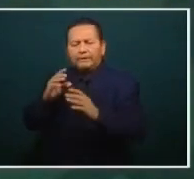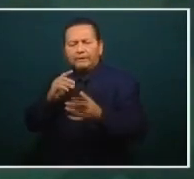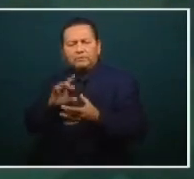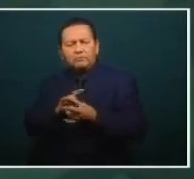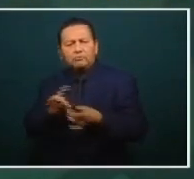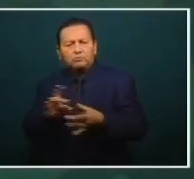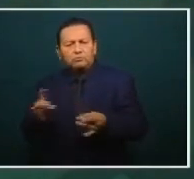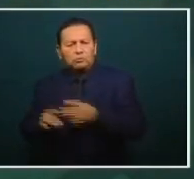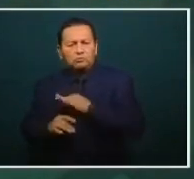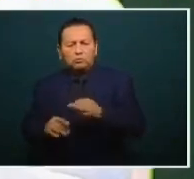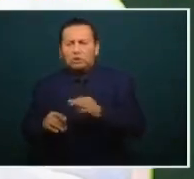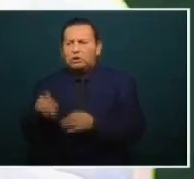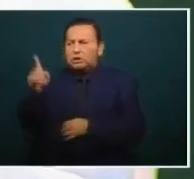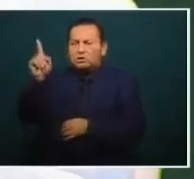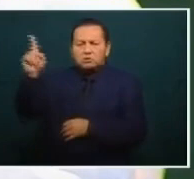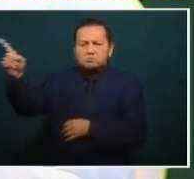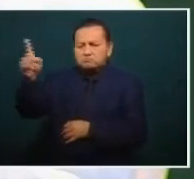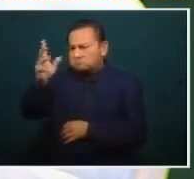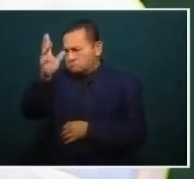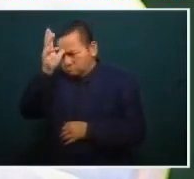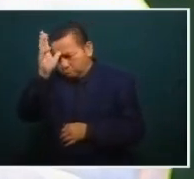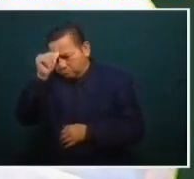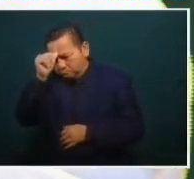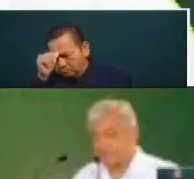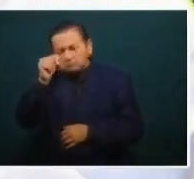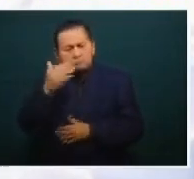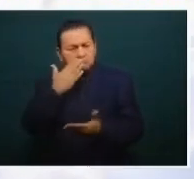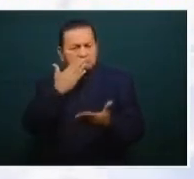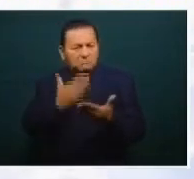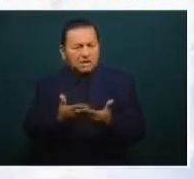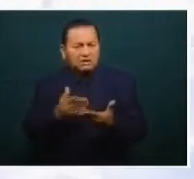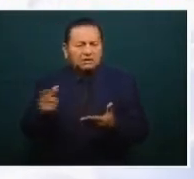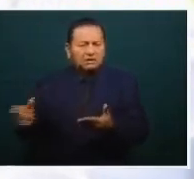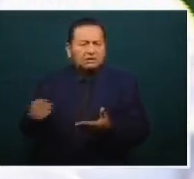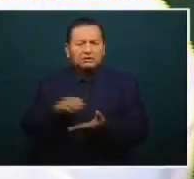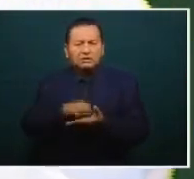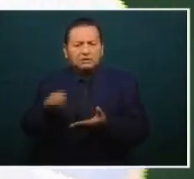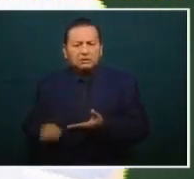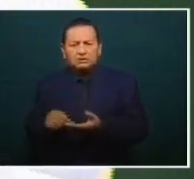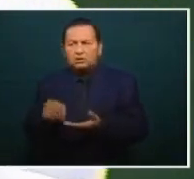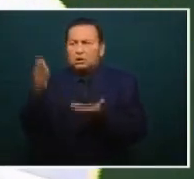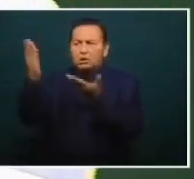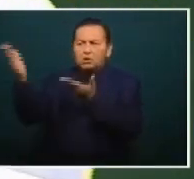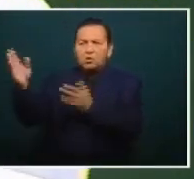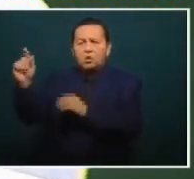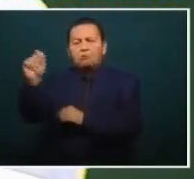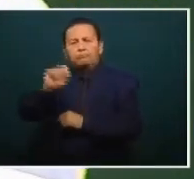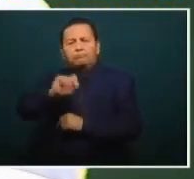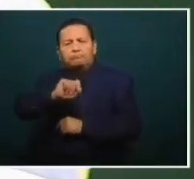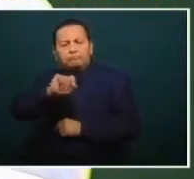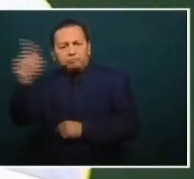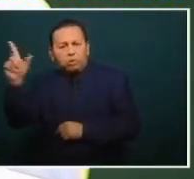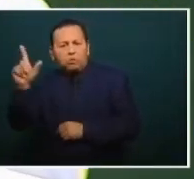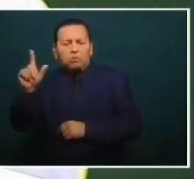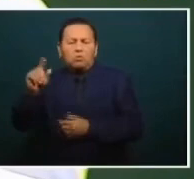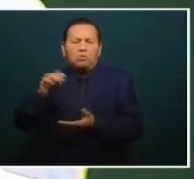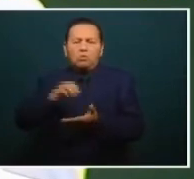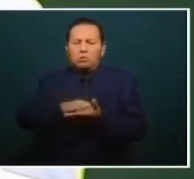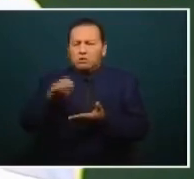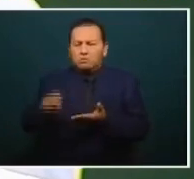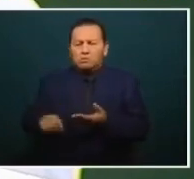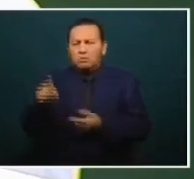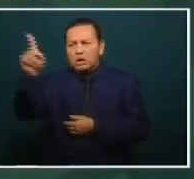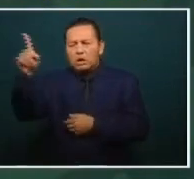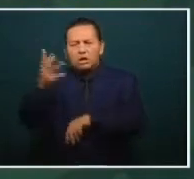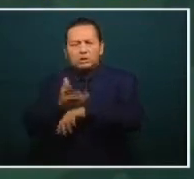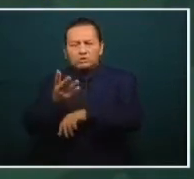States, and that we are disposed, or they are disposed, from the